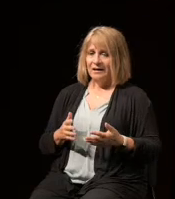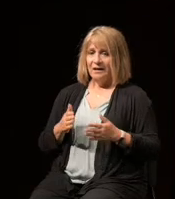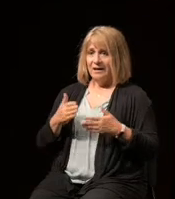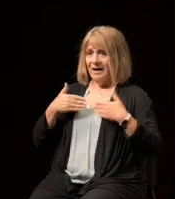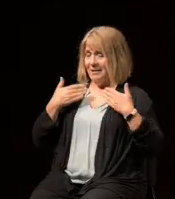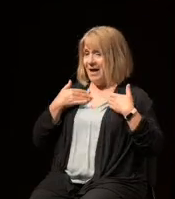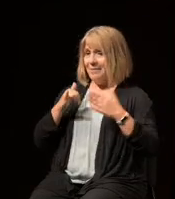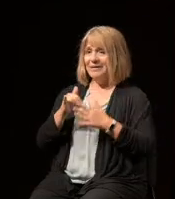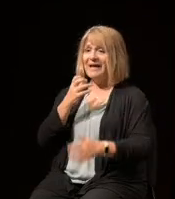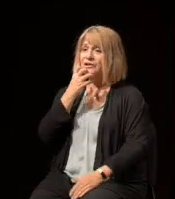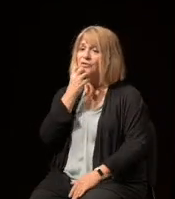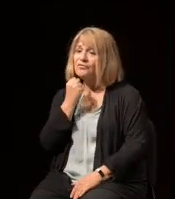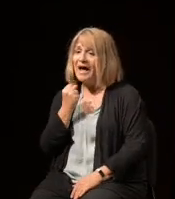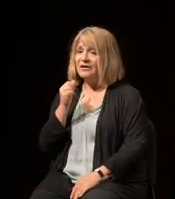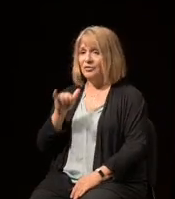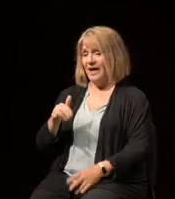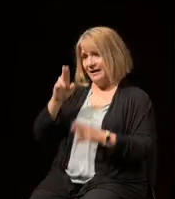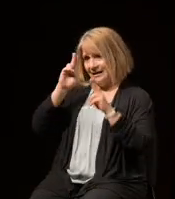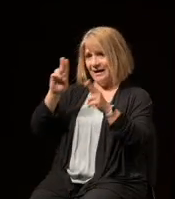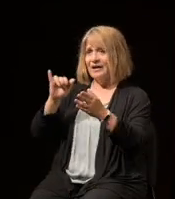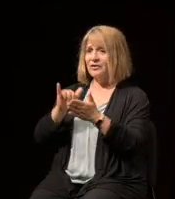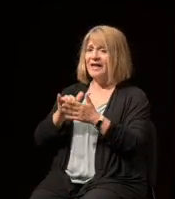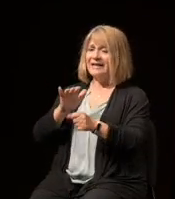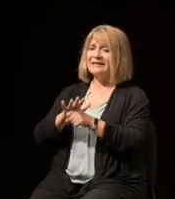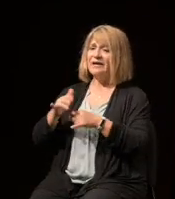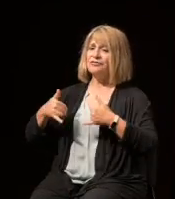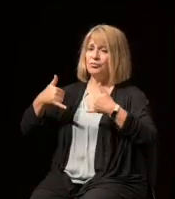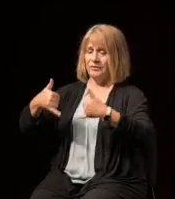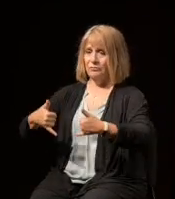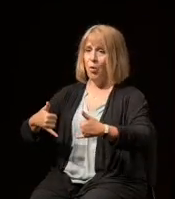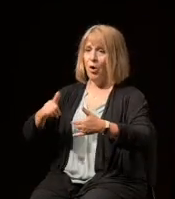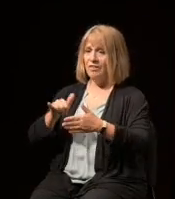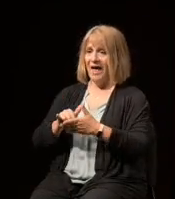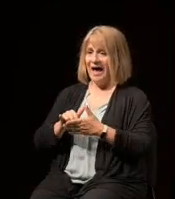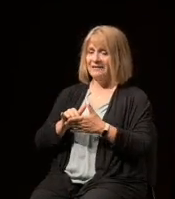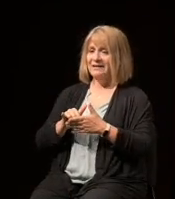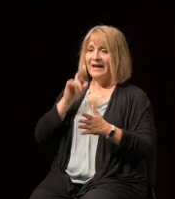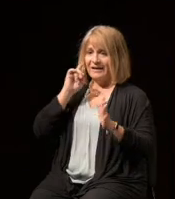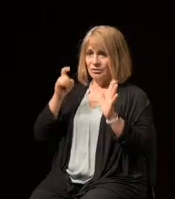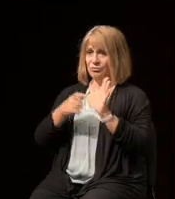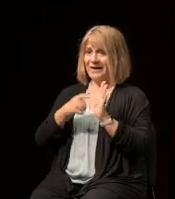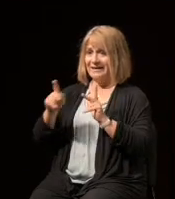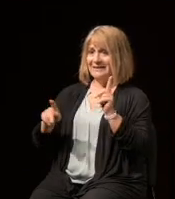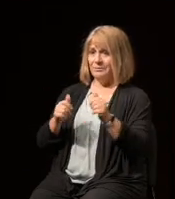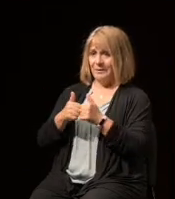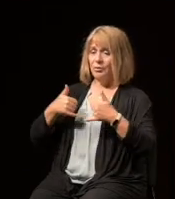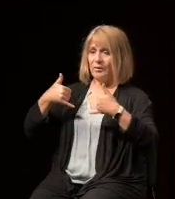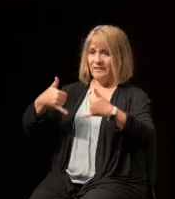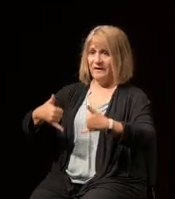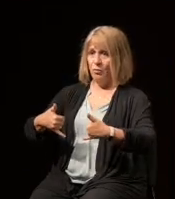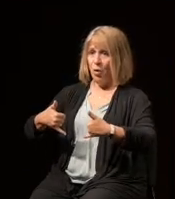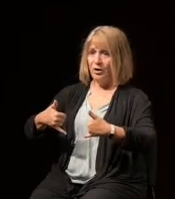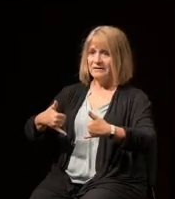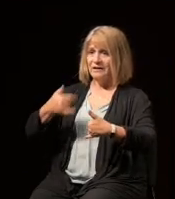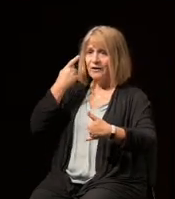you value it and honor it enough to award it and to recognize it in an award, and hope that you will,